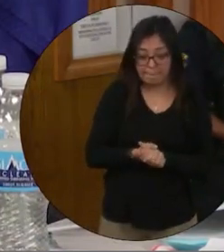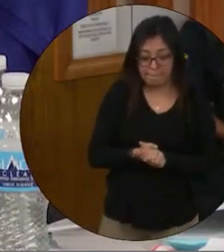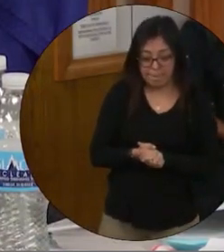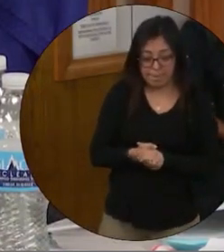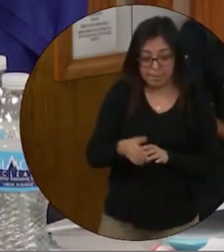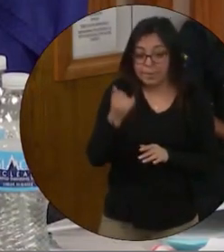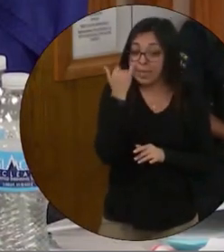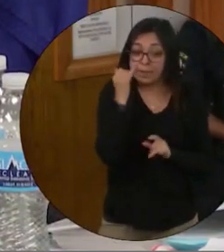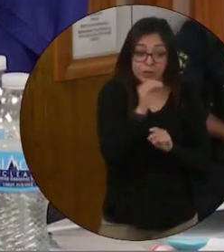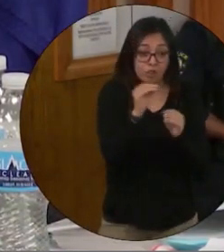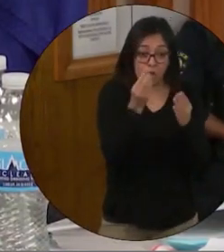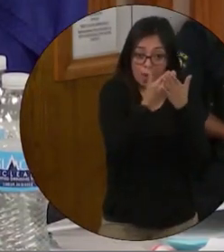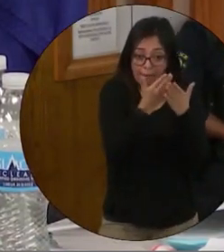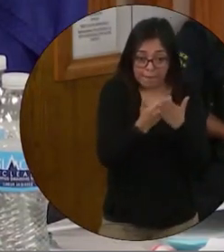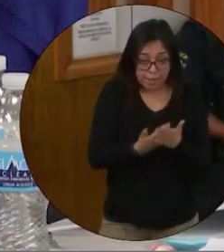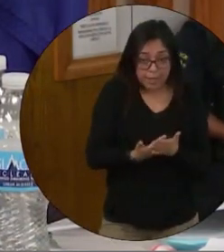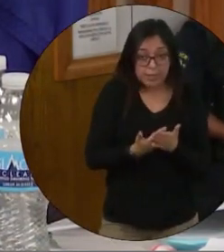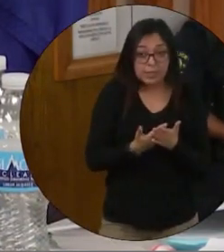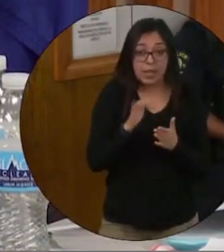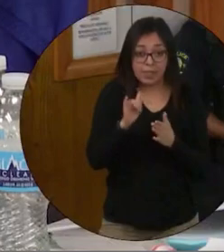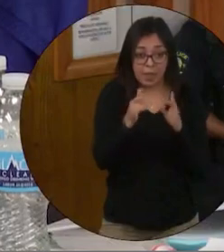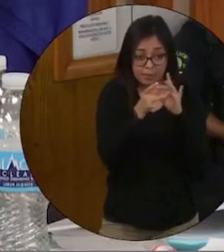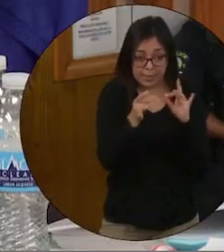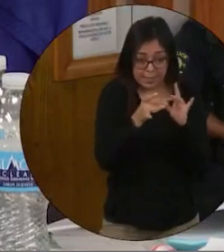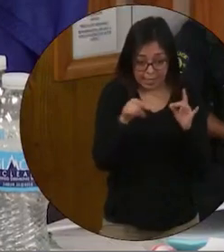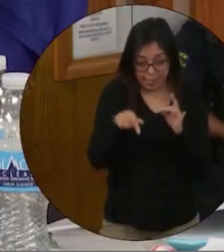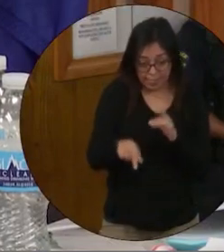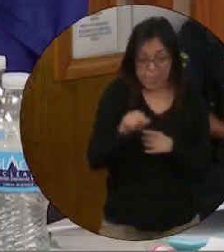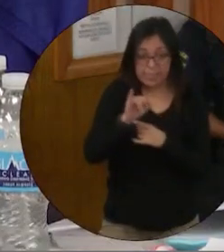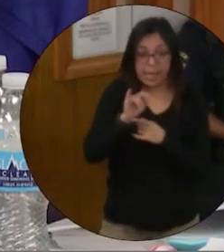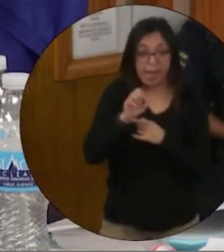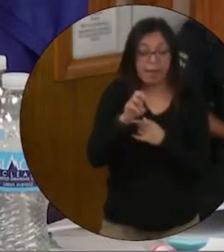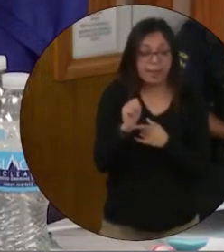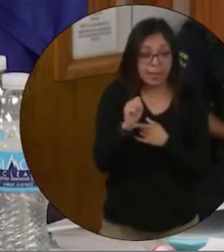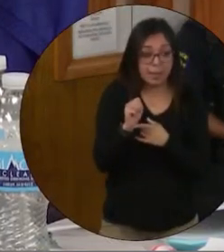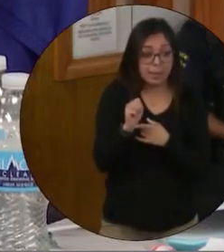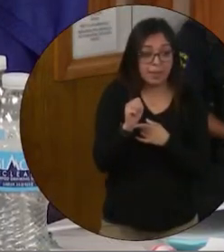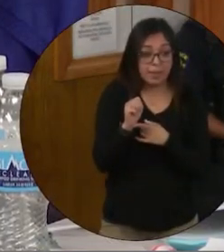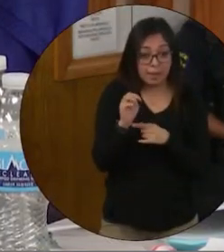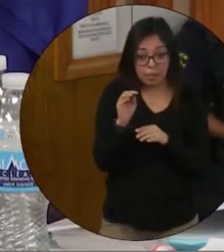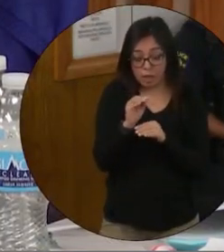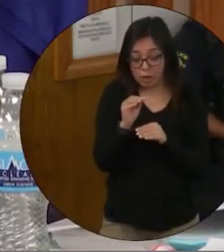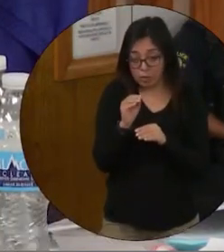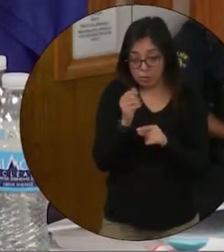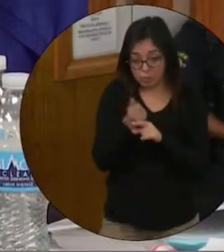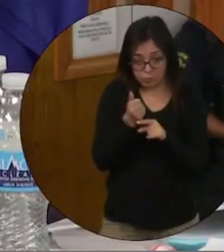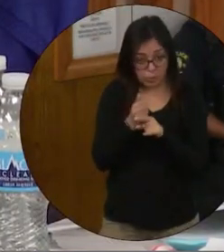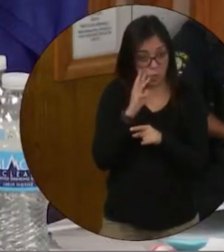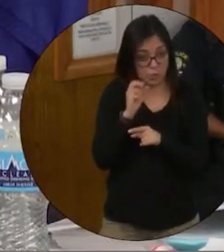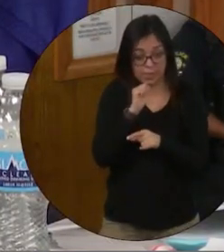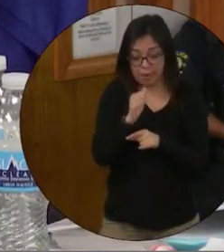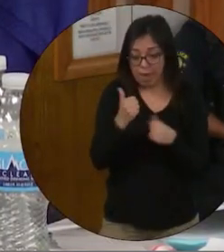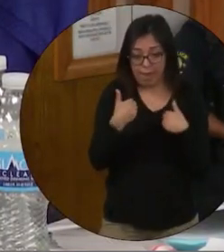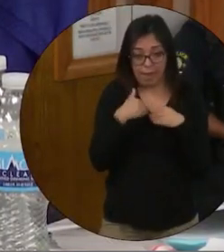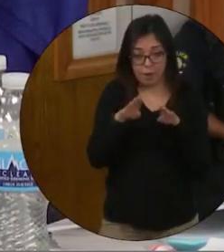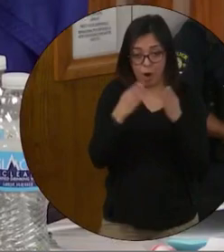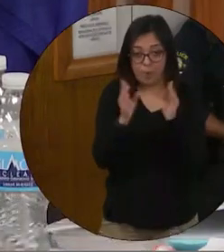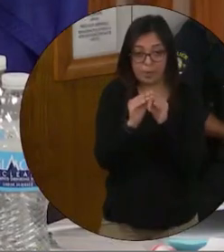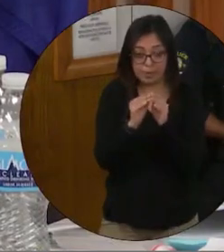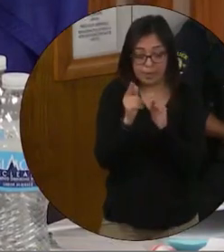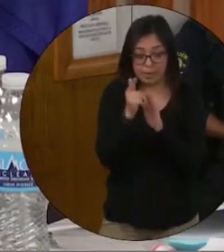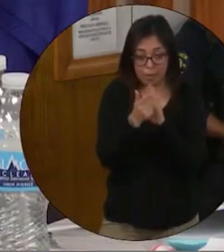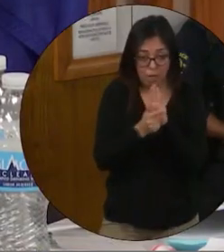If there's no evidence that was stated that this item, that there was an open meeting law violation, then it should be